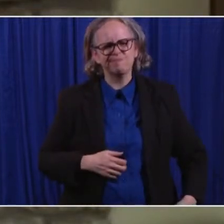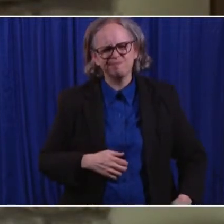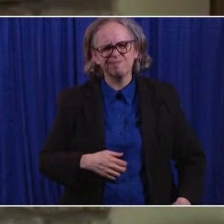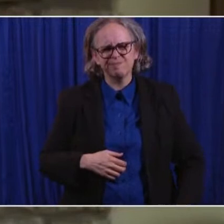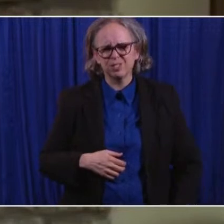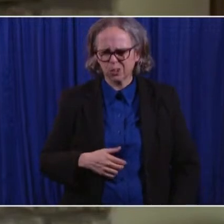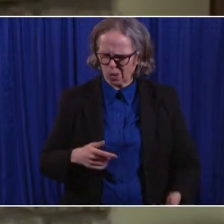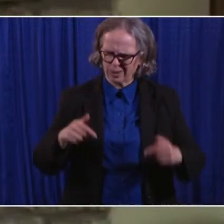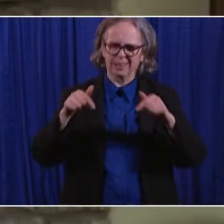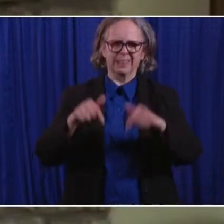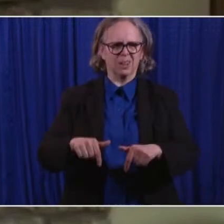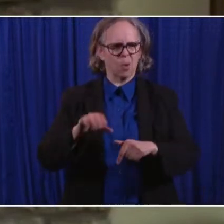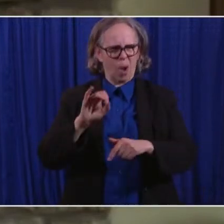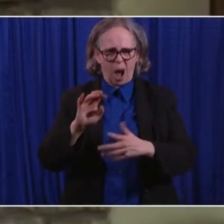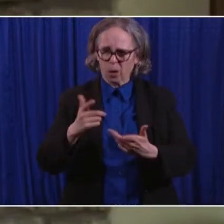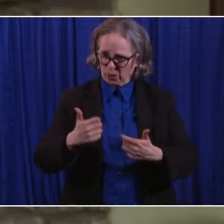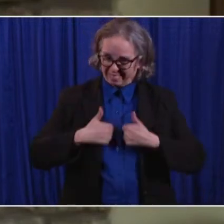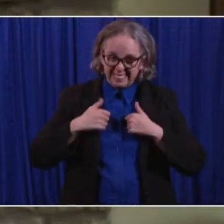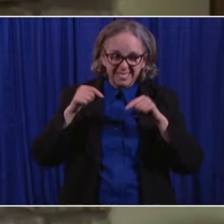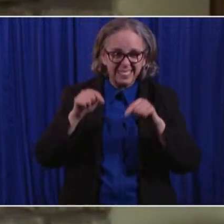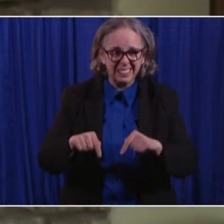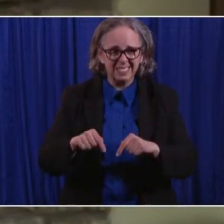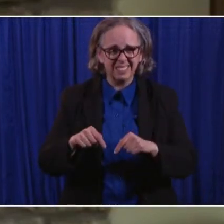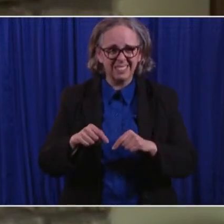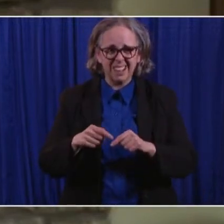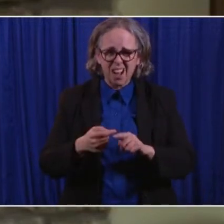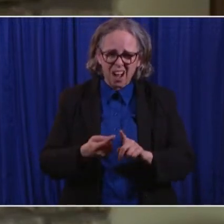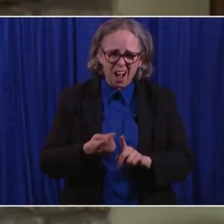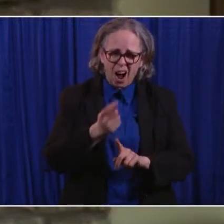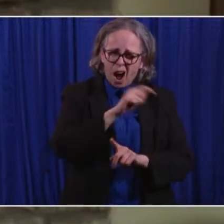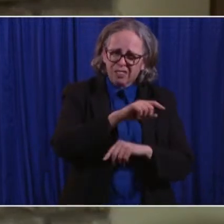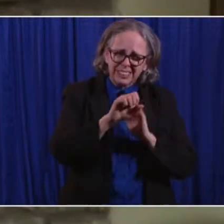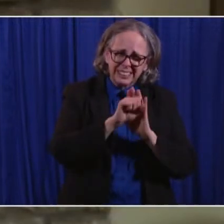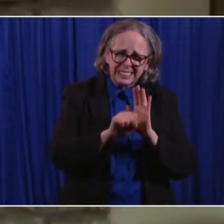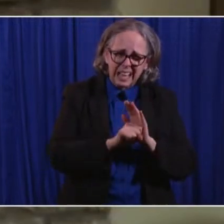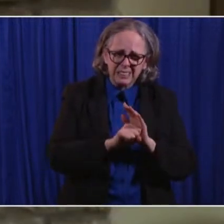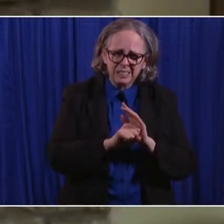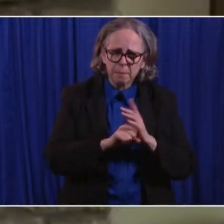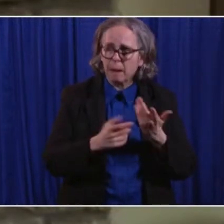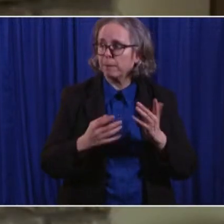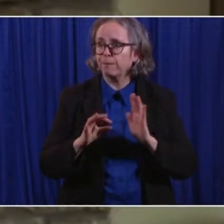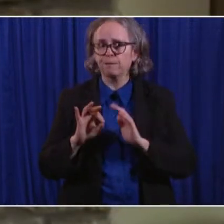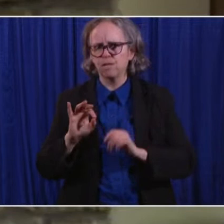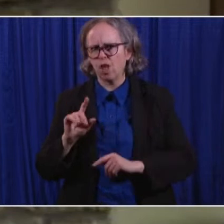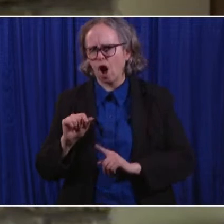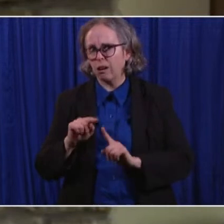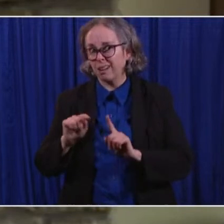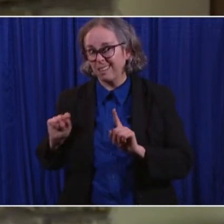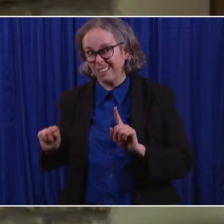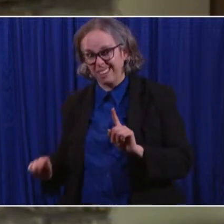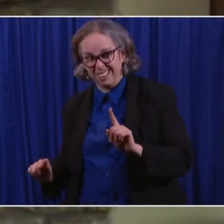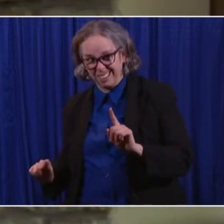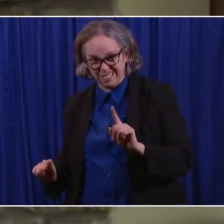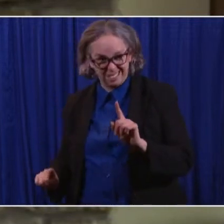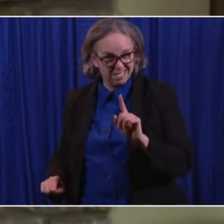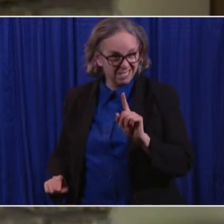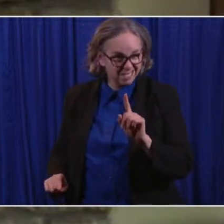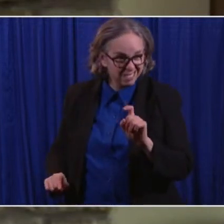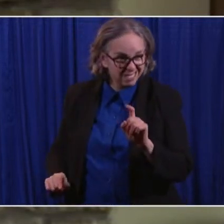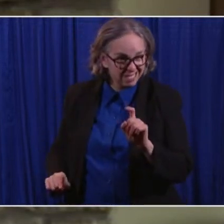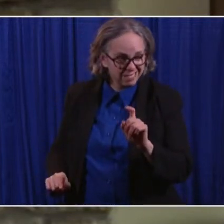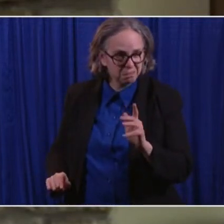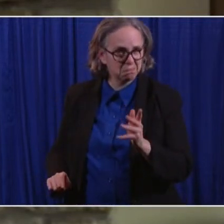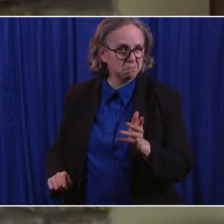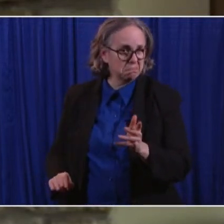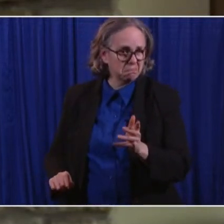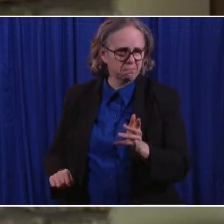a couple in particular, than we are vaccinating people coming in from other states to Ohio. So my guess is, I can't